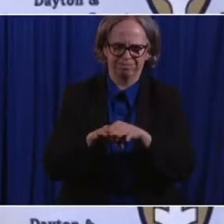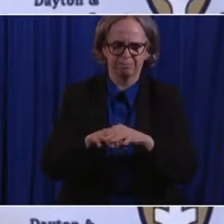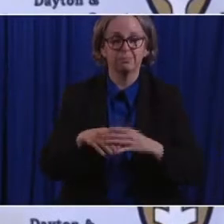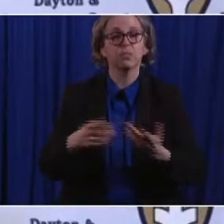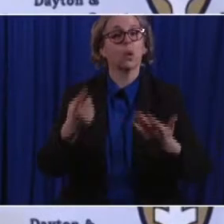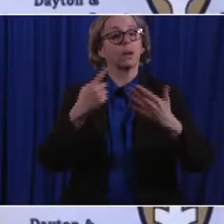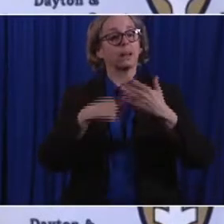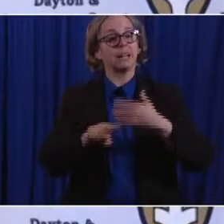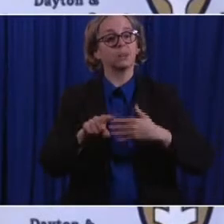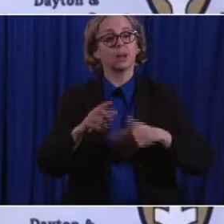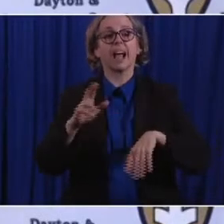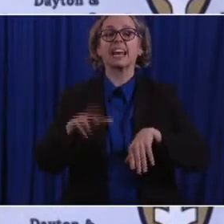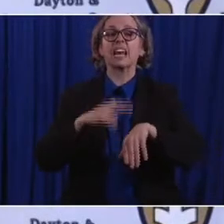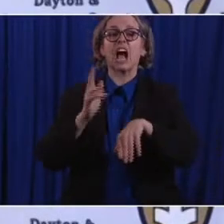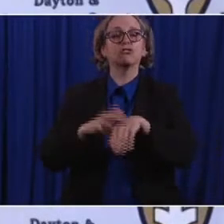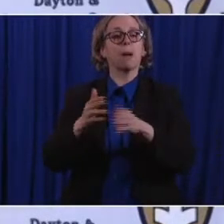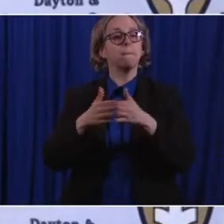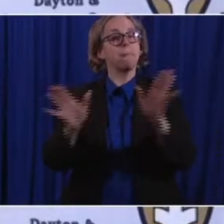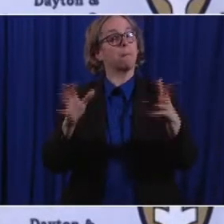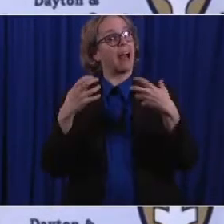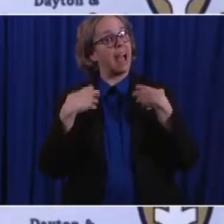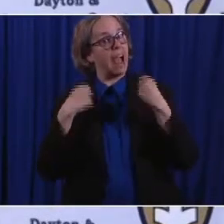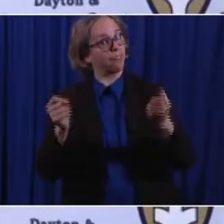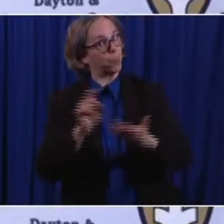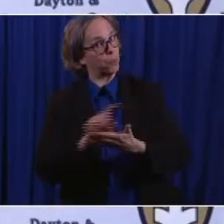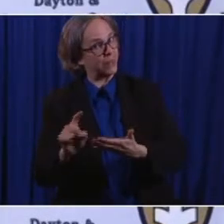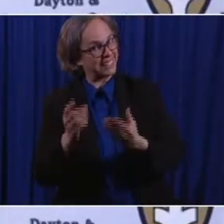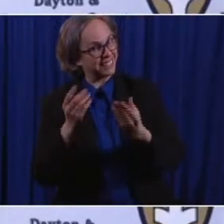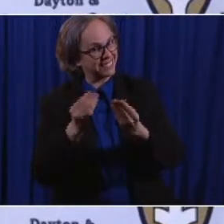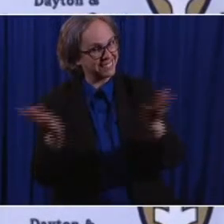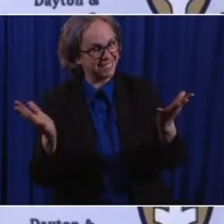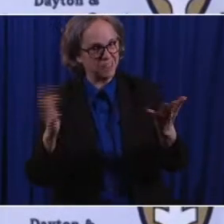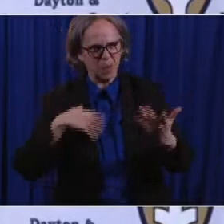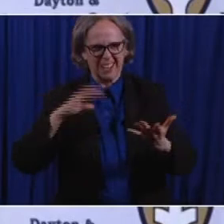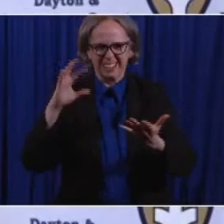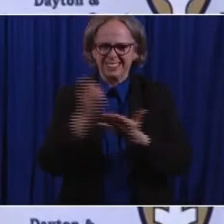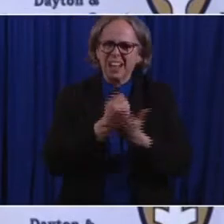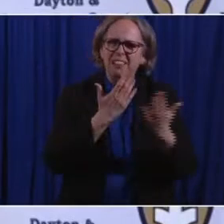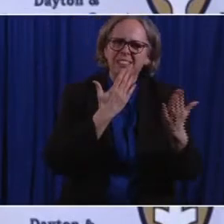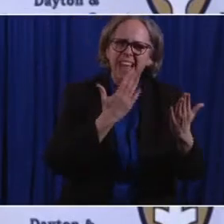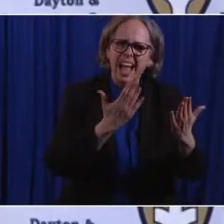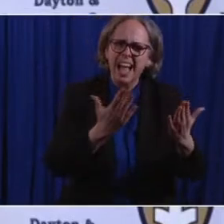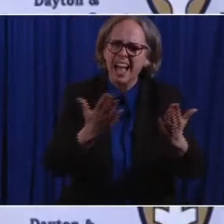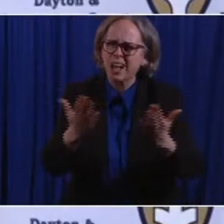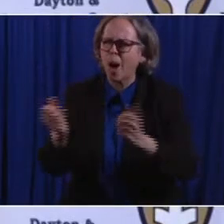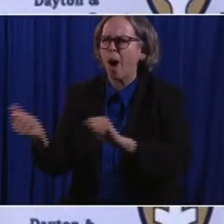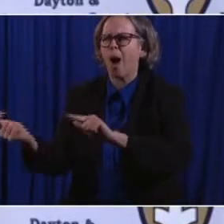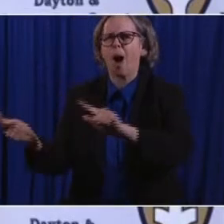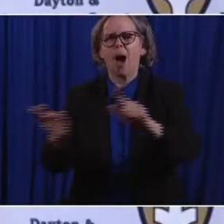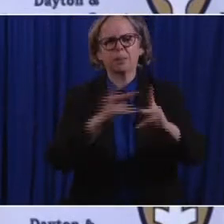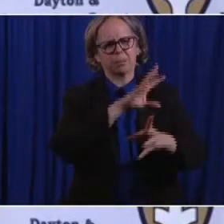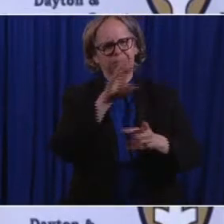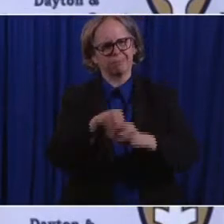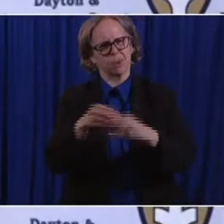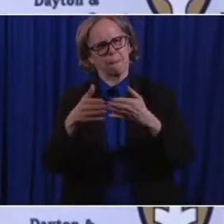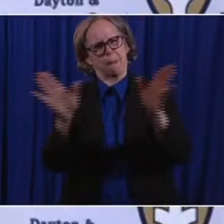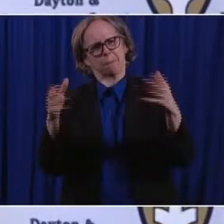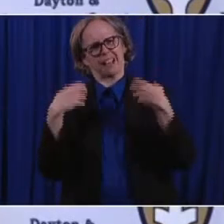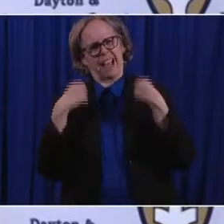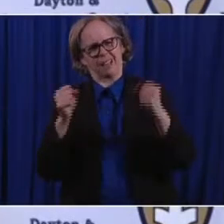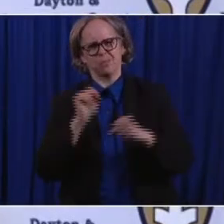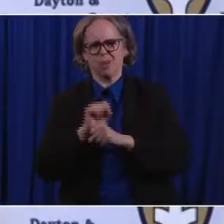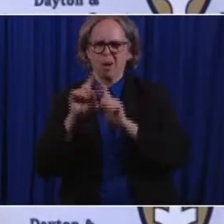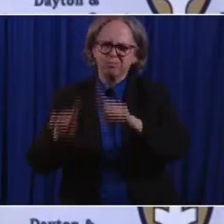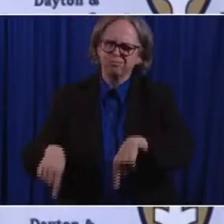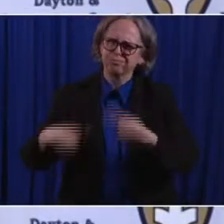I want to take a moment to thank all of our public health workers, everyone who does such a great job. This past year has been just unprecedented.